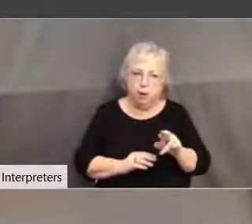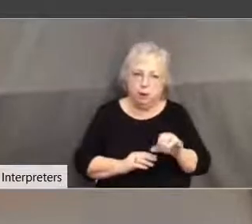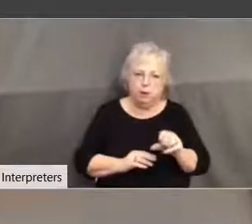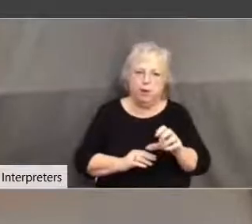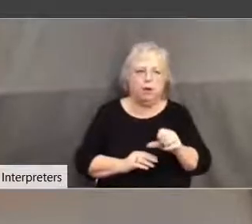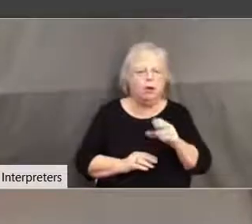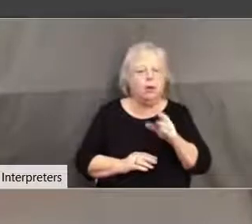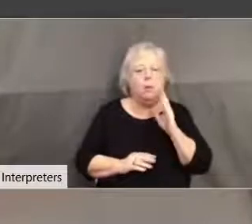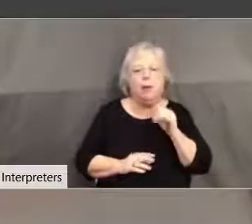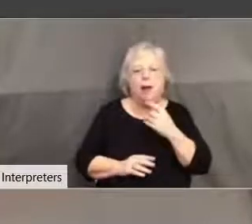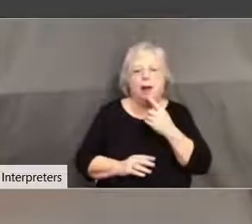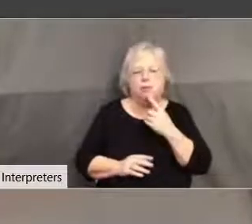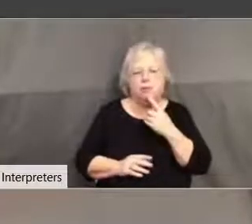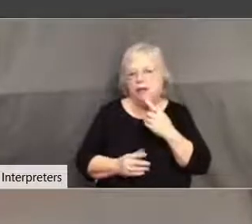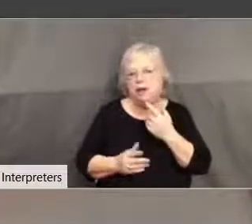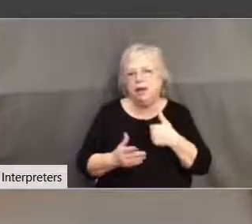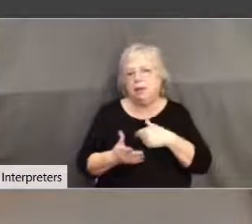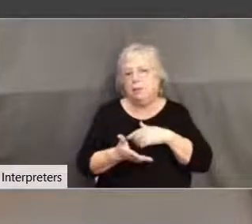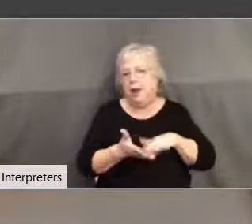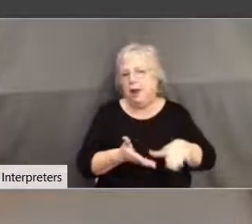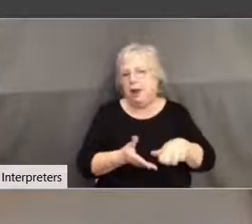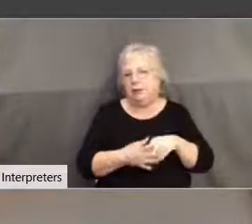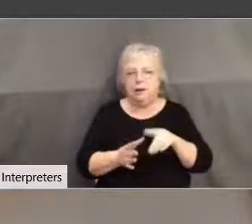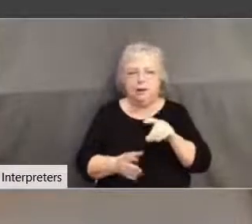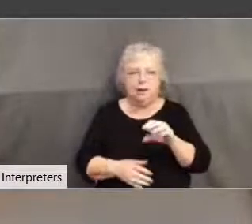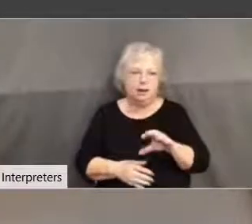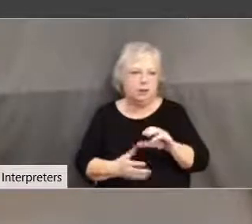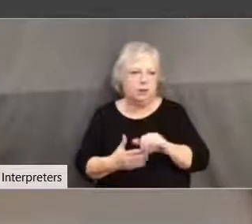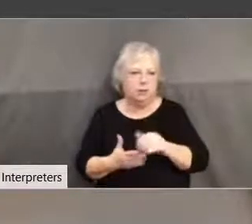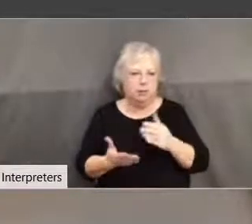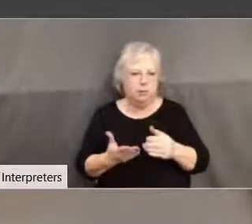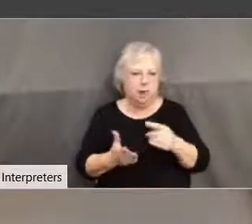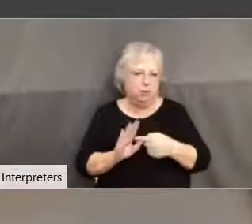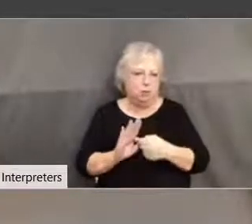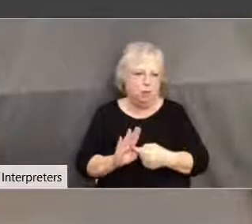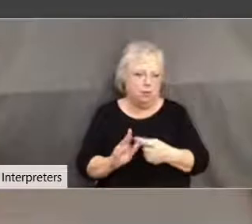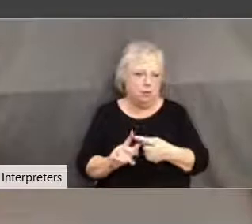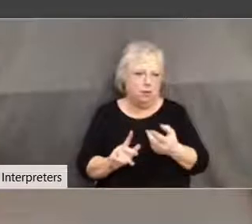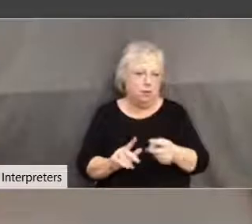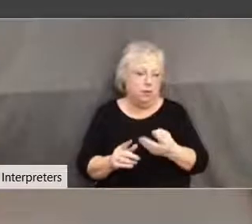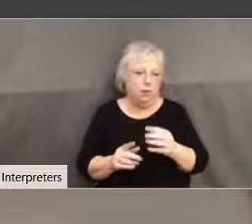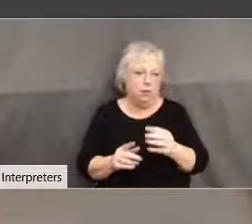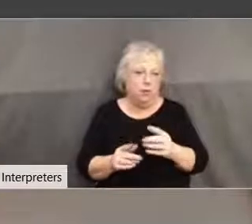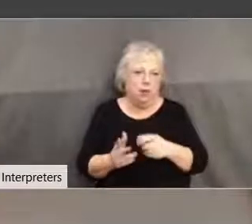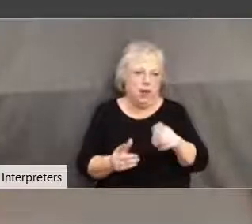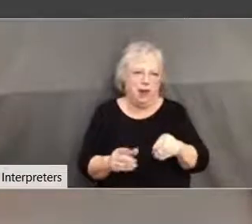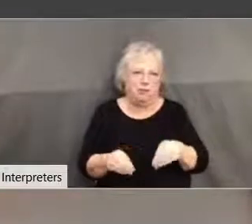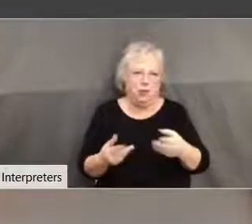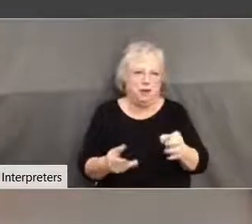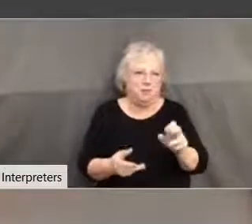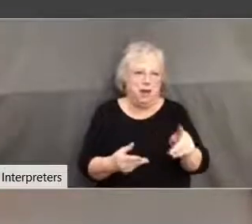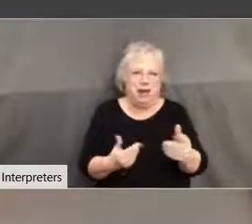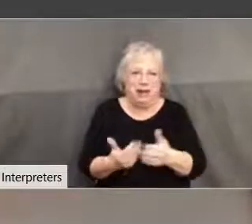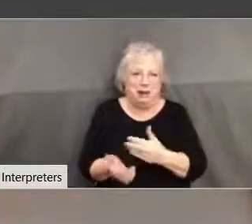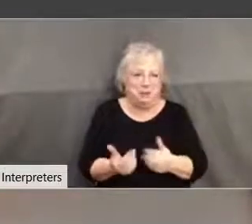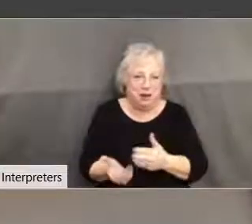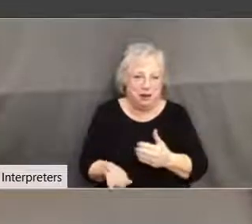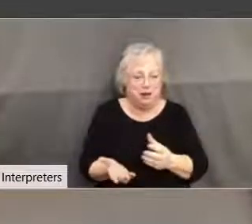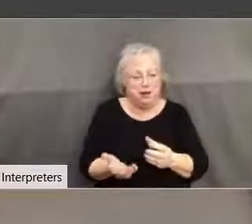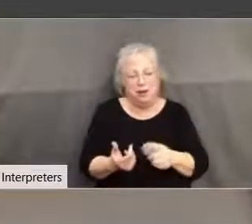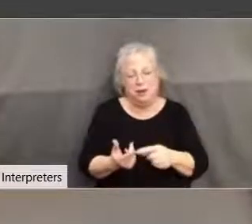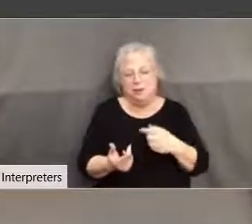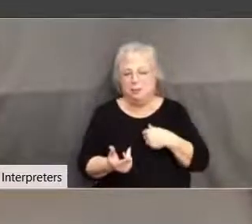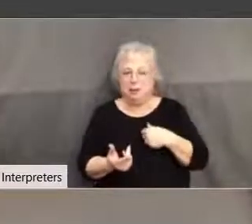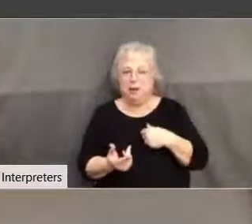December, this may represent to them what they would have to give back anyway. And so what they're really, to me, they're doing, and